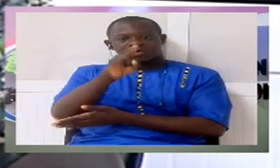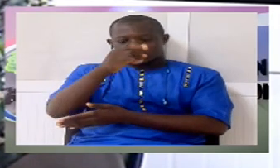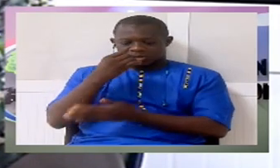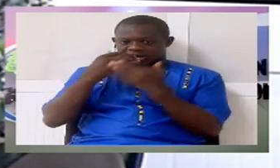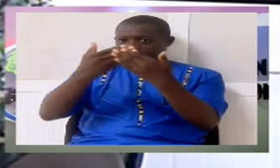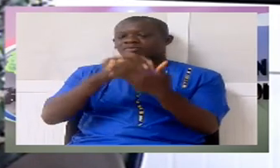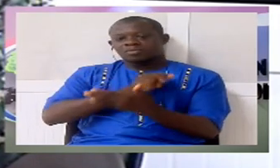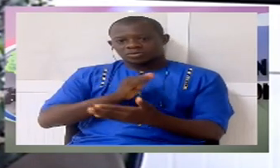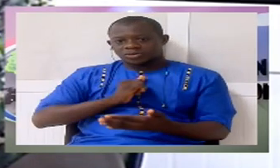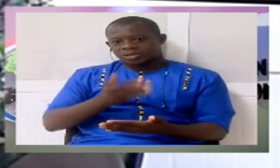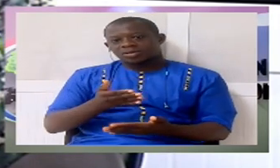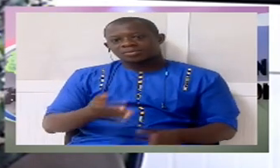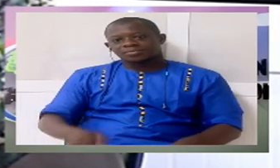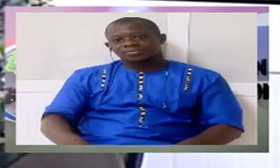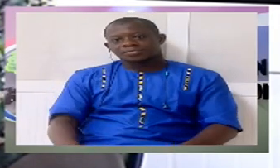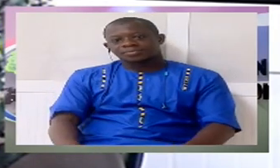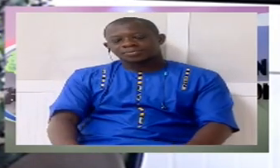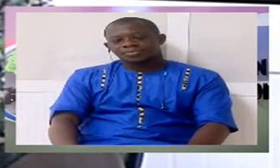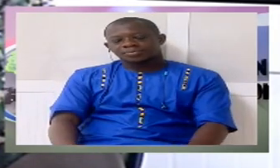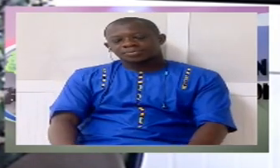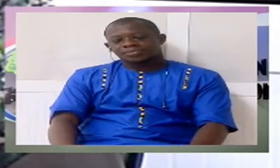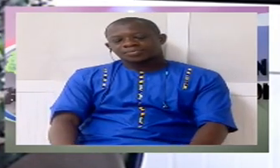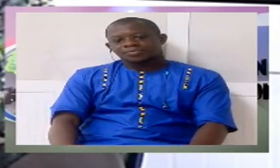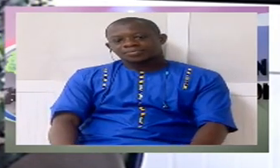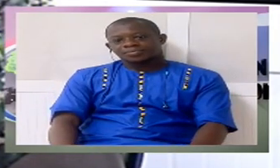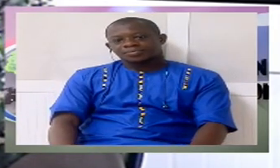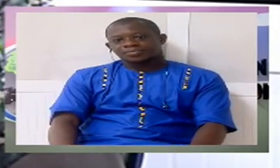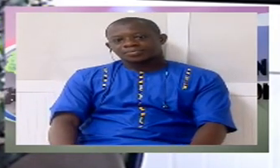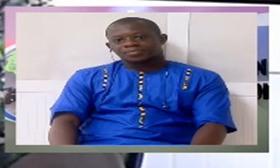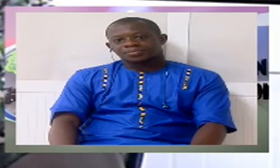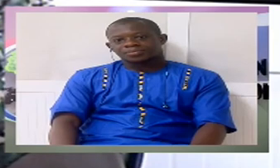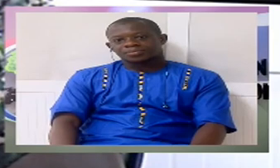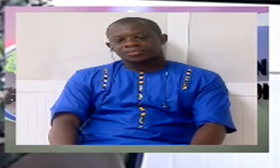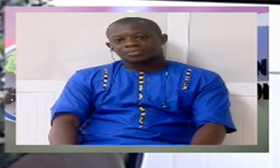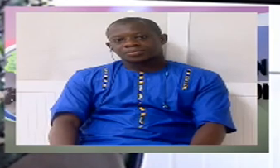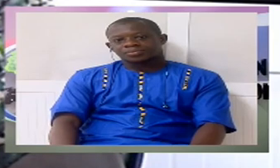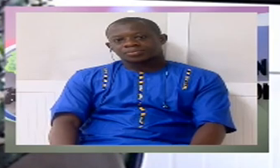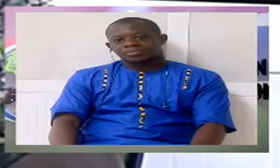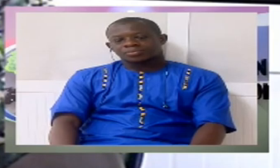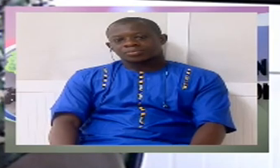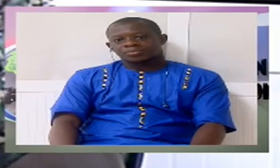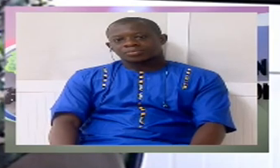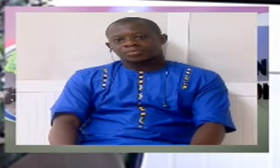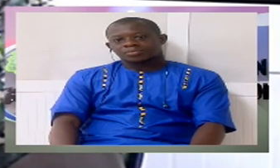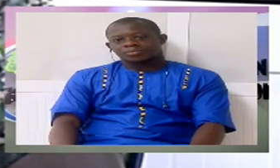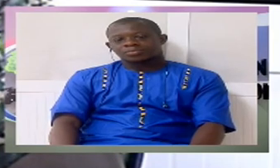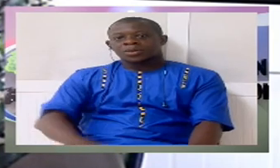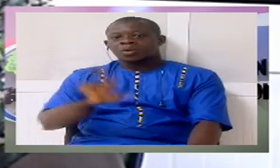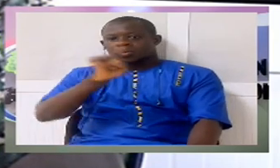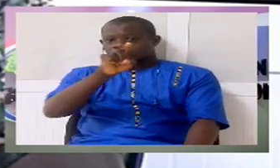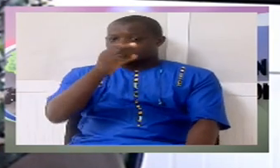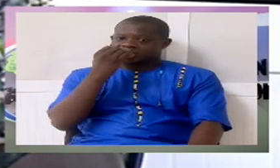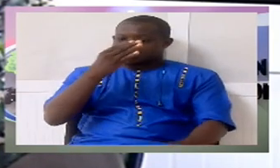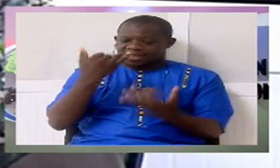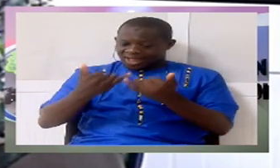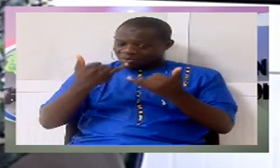xamné soxi nañ bal fétal. Lol dafa fekkane president bi mo joxe ndigal bi lol nga wax. That's what you just said